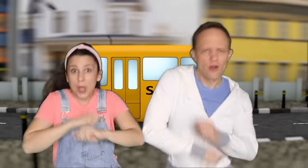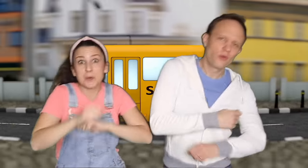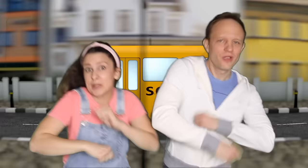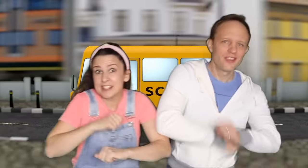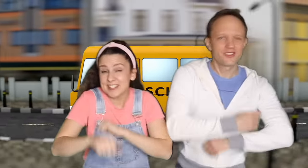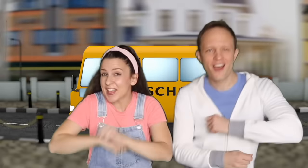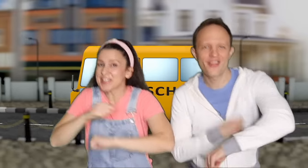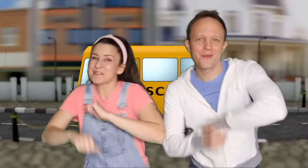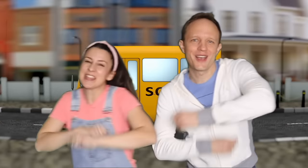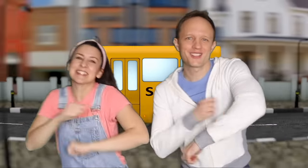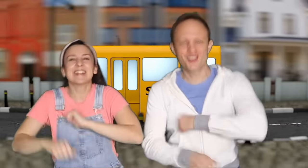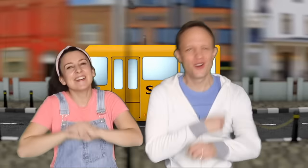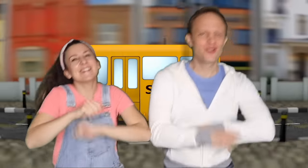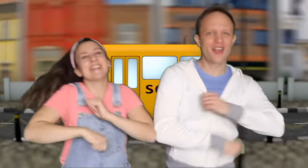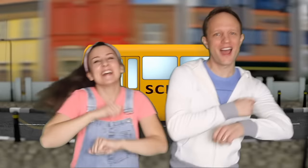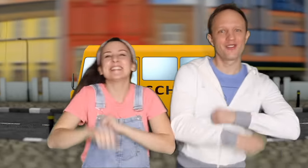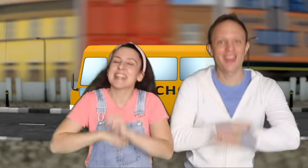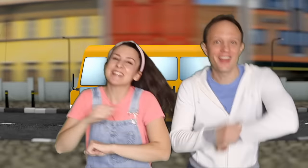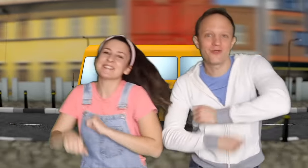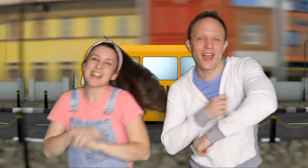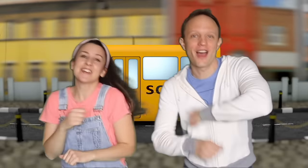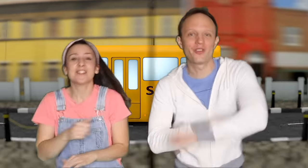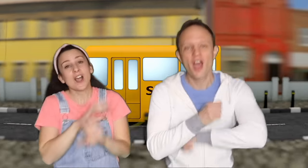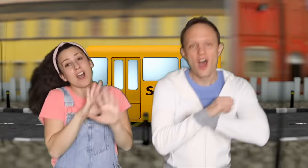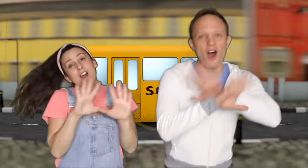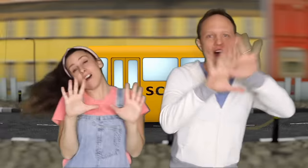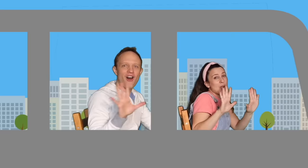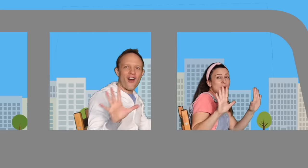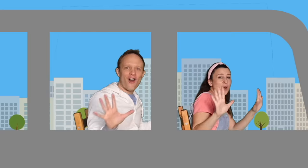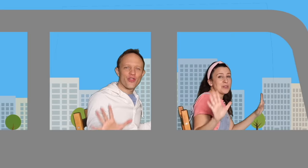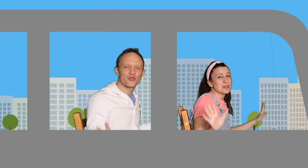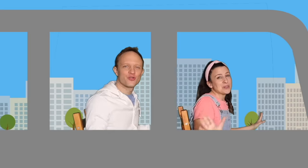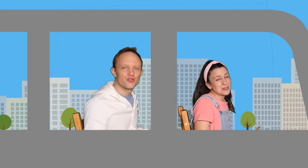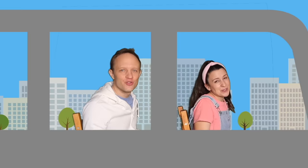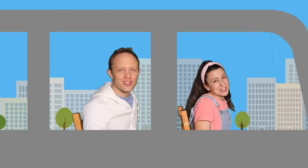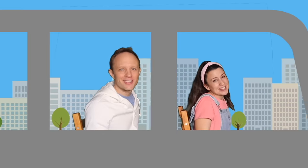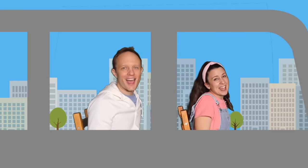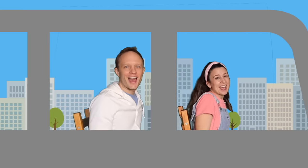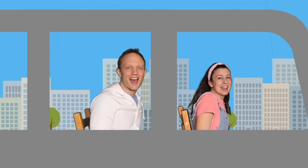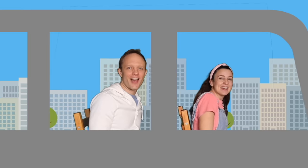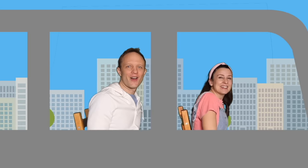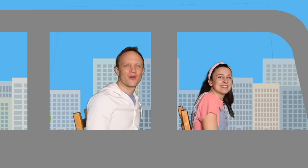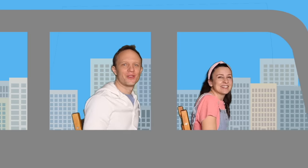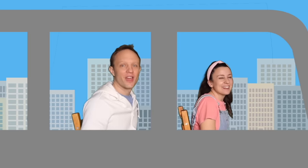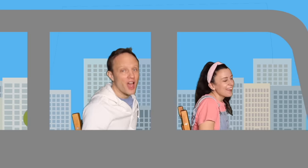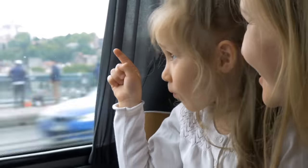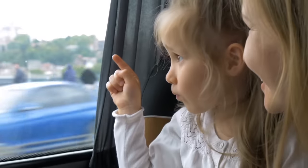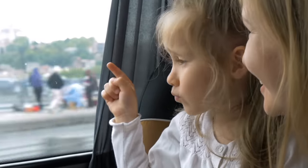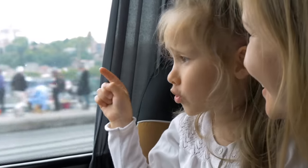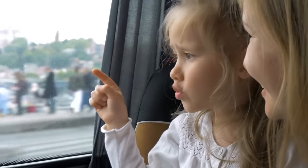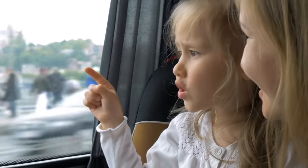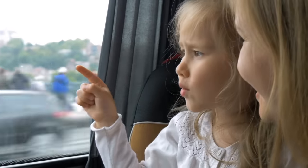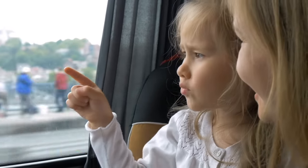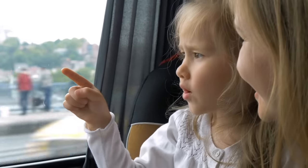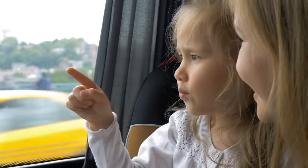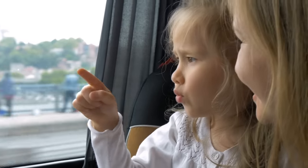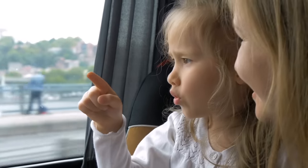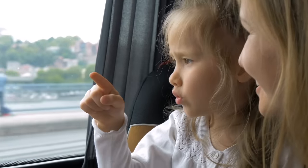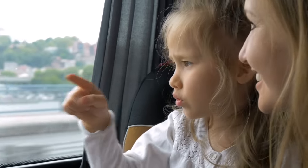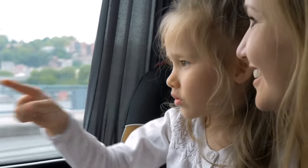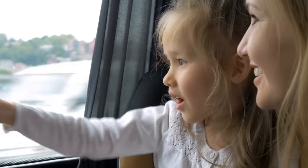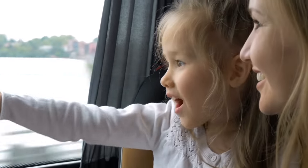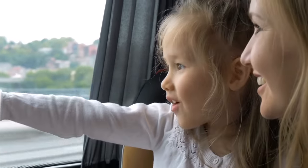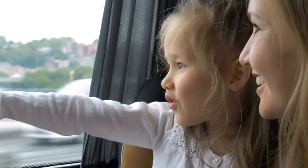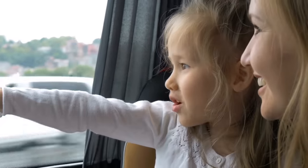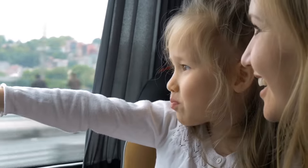round. The wheels on the bus go round and round, all through the town. All through